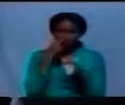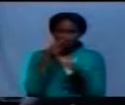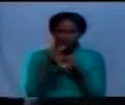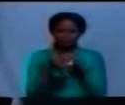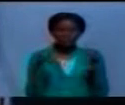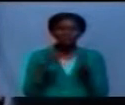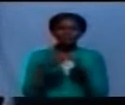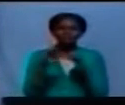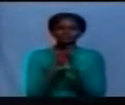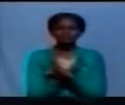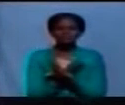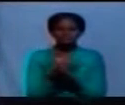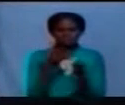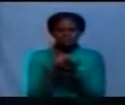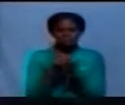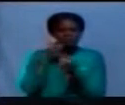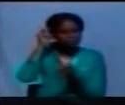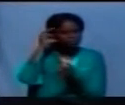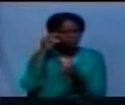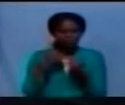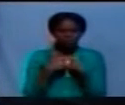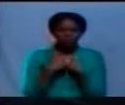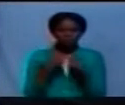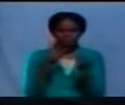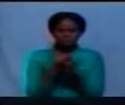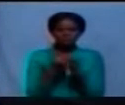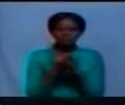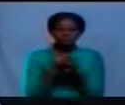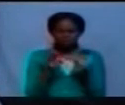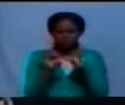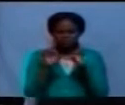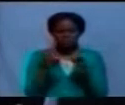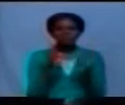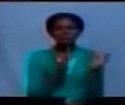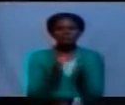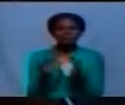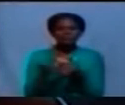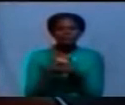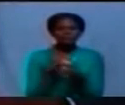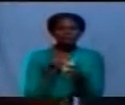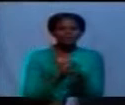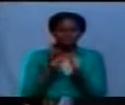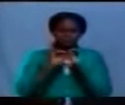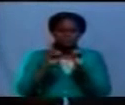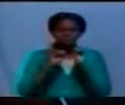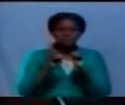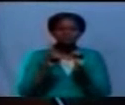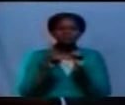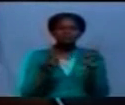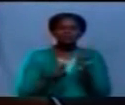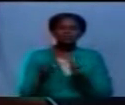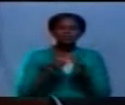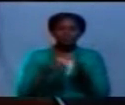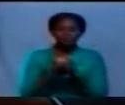of Zambia, the Ministry of Finance, we now have the financial education strategy, which looks at how do we sensitize and educate the public